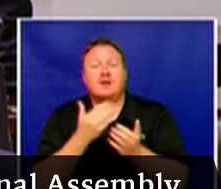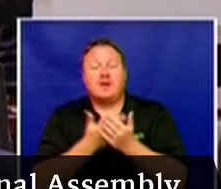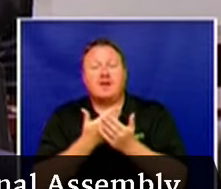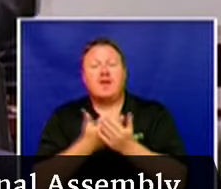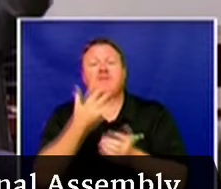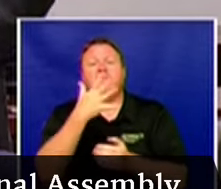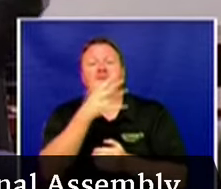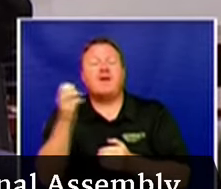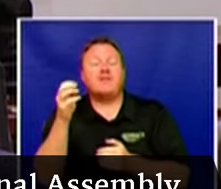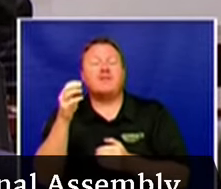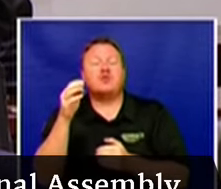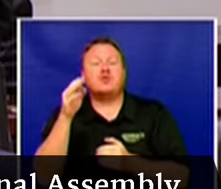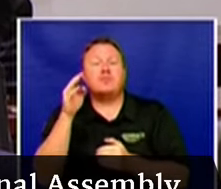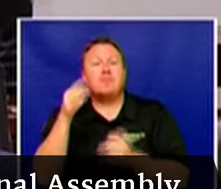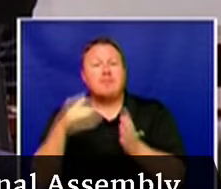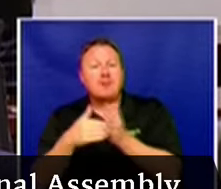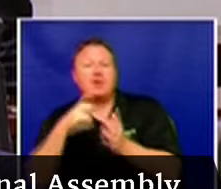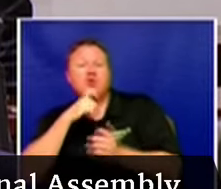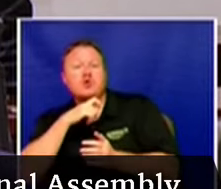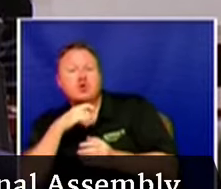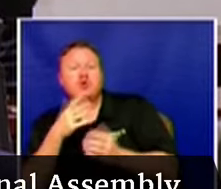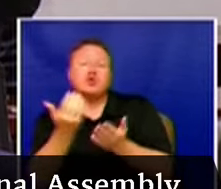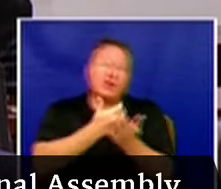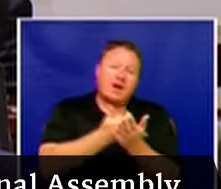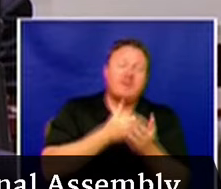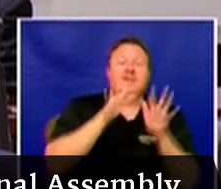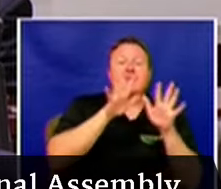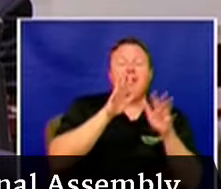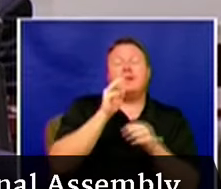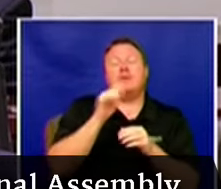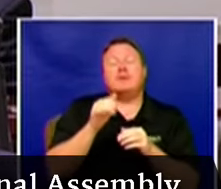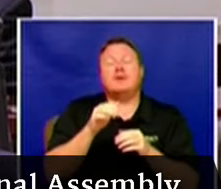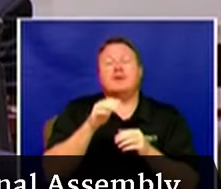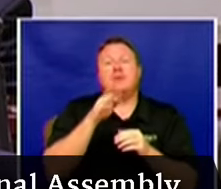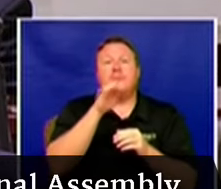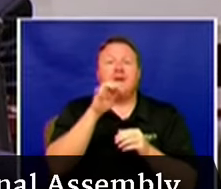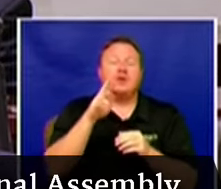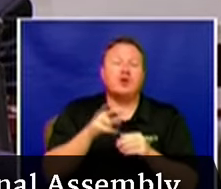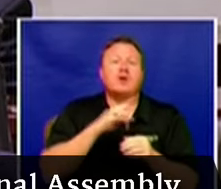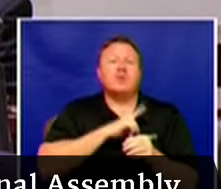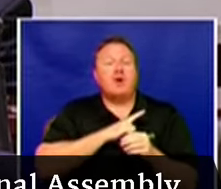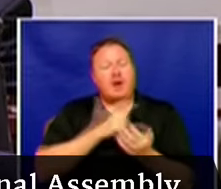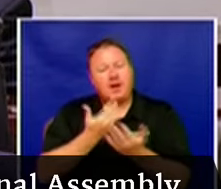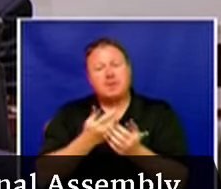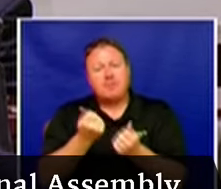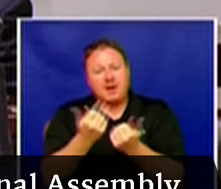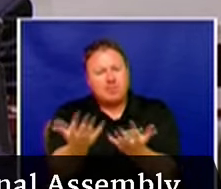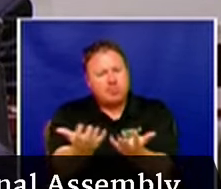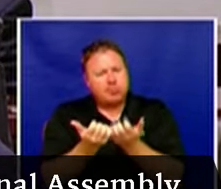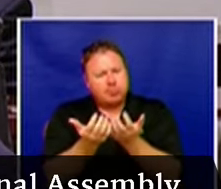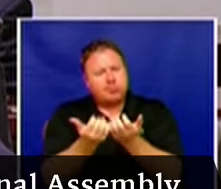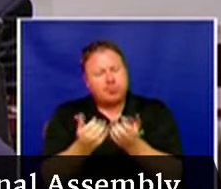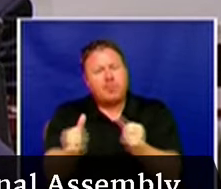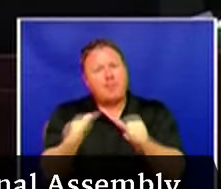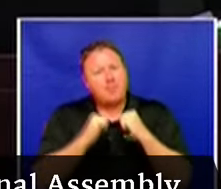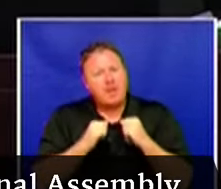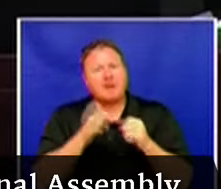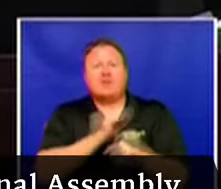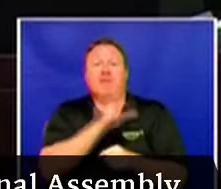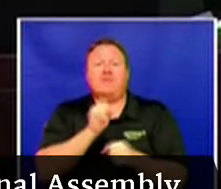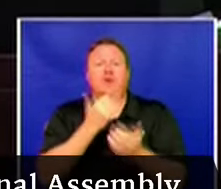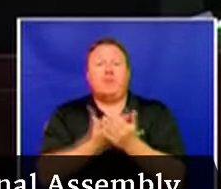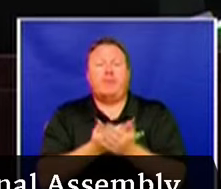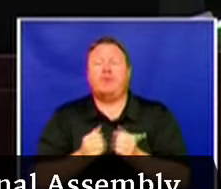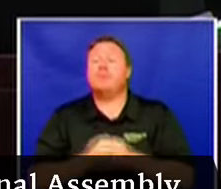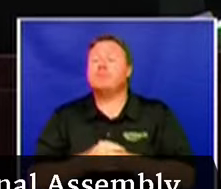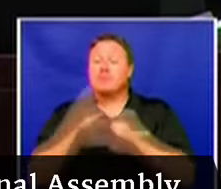can collect 10 billion rand so that we can recover those ill-gotten gains. Thank you, President. Honorable President. Thank you